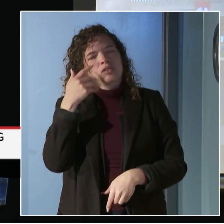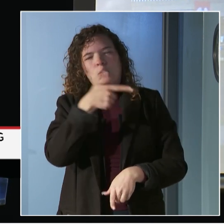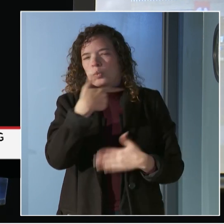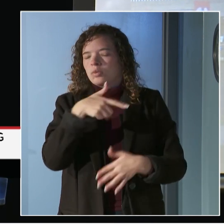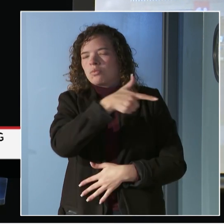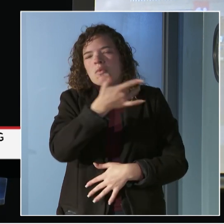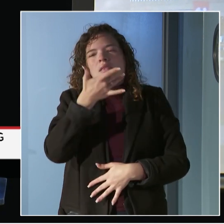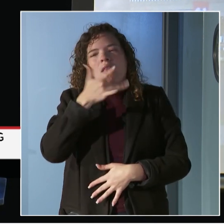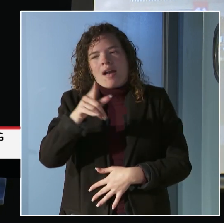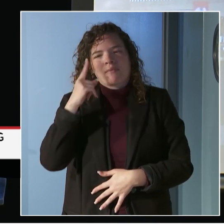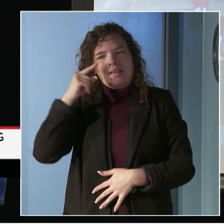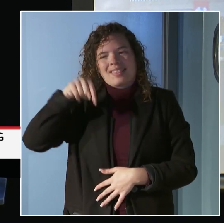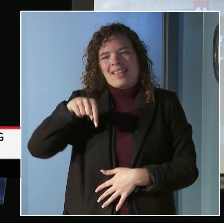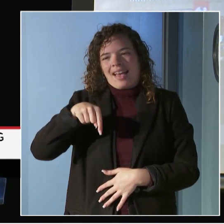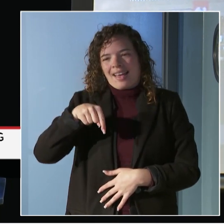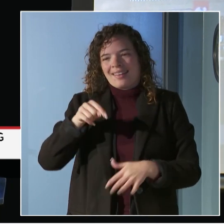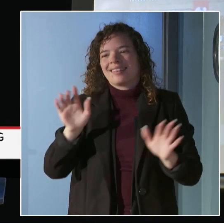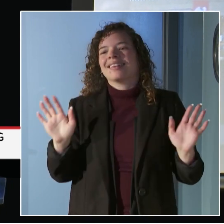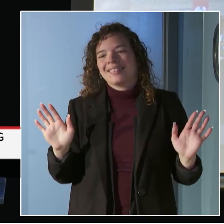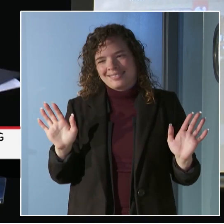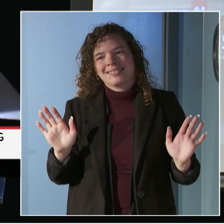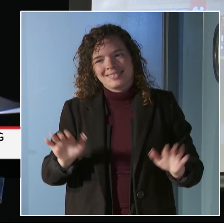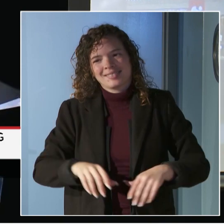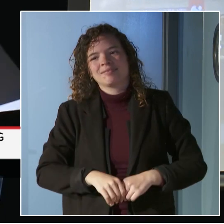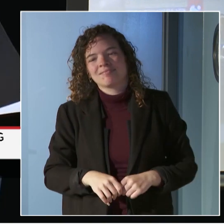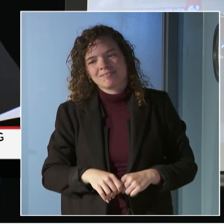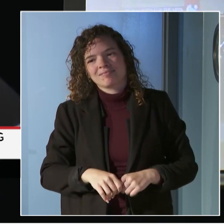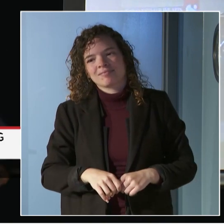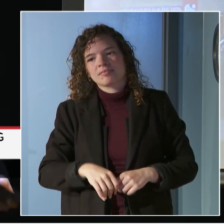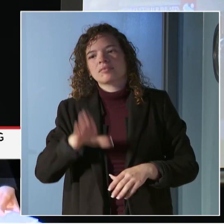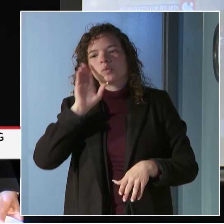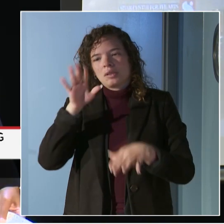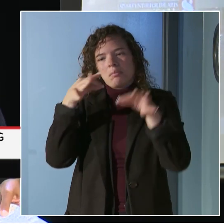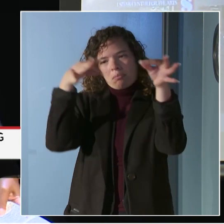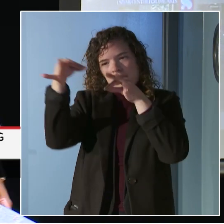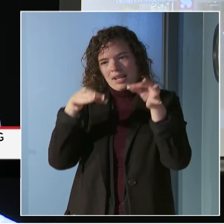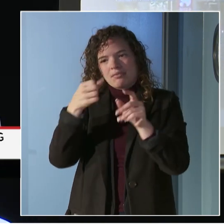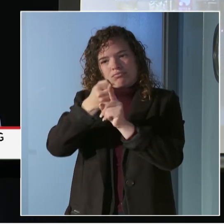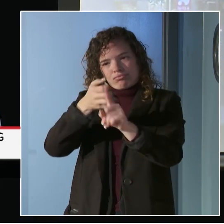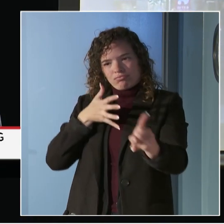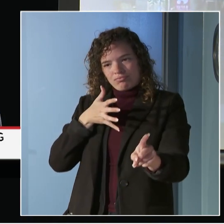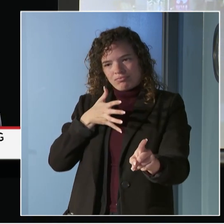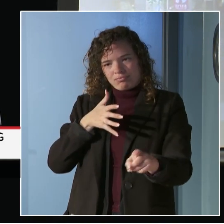to talk about what this means for Ward 1, Brianne Nadeau.